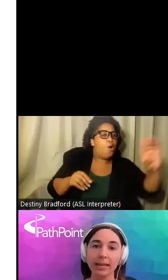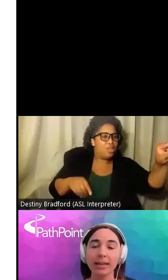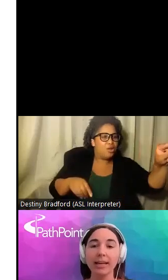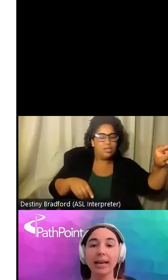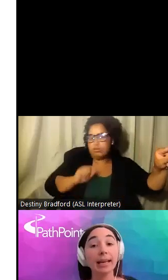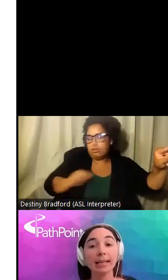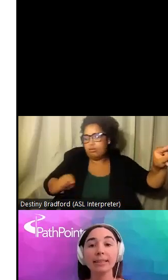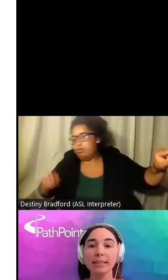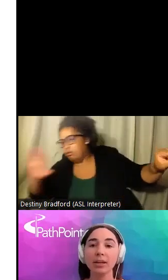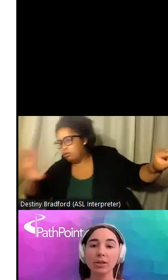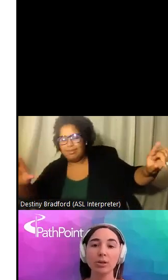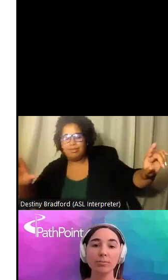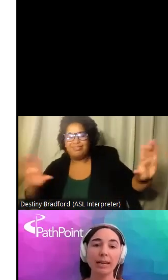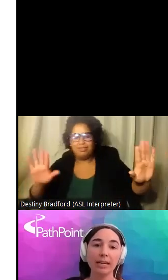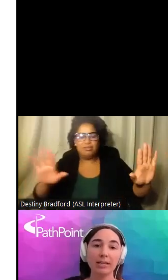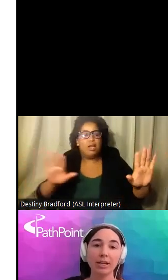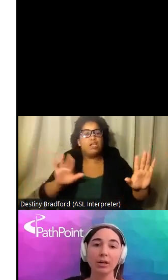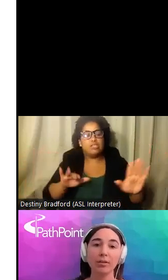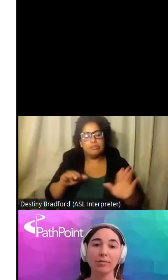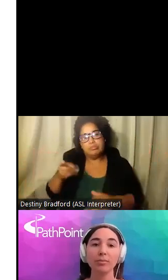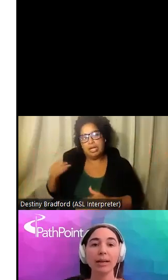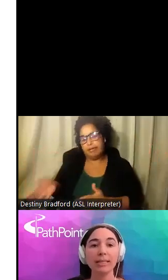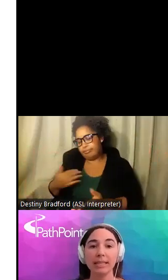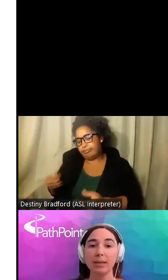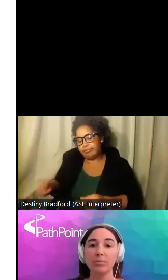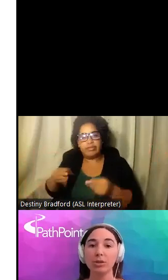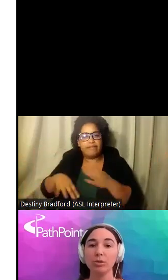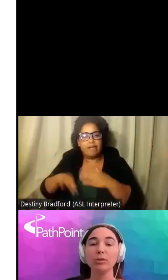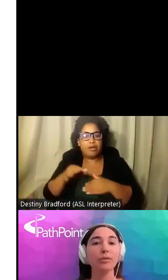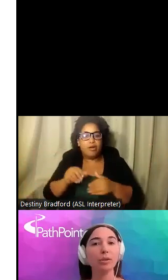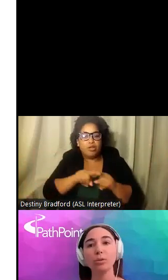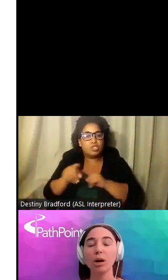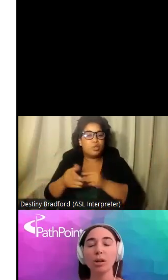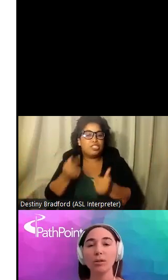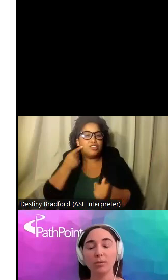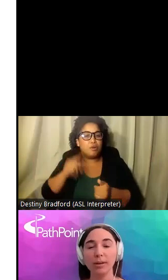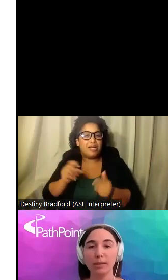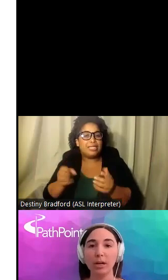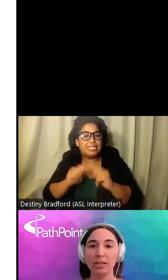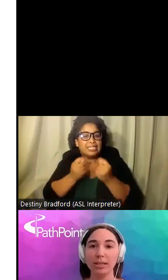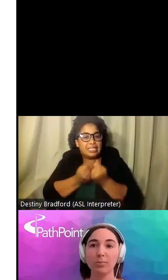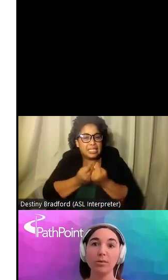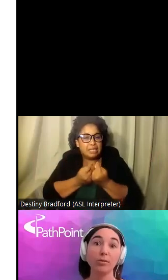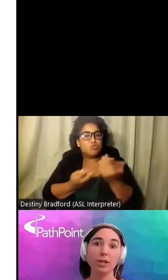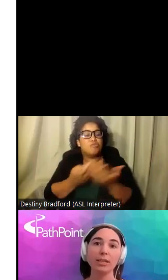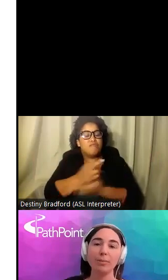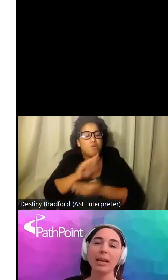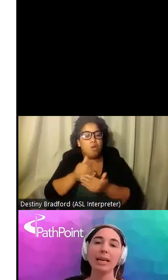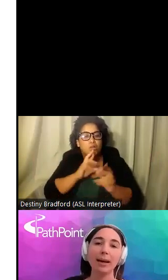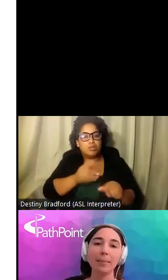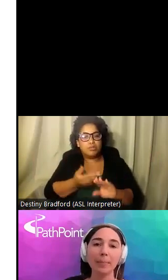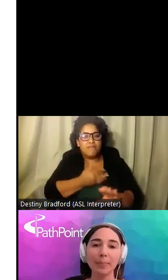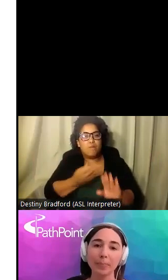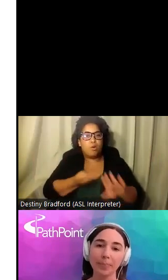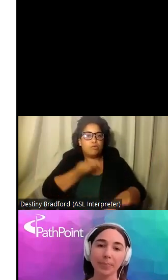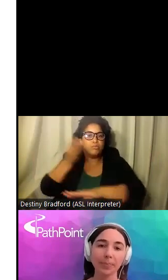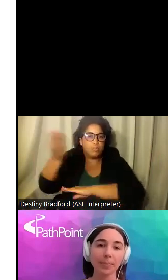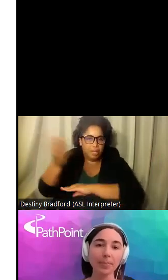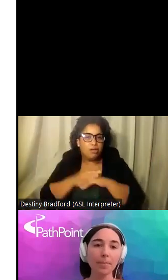website. And it also made it easier for my team to review all of the responses before submitting